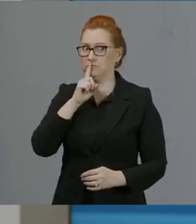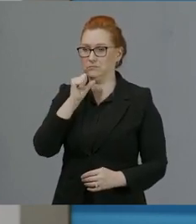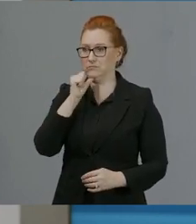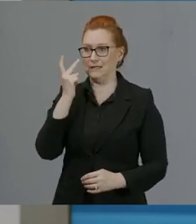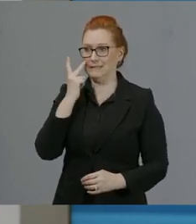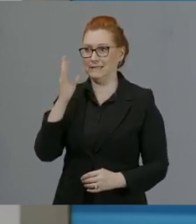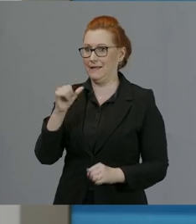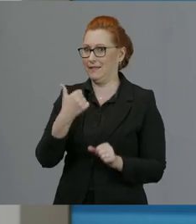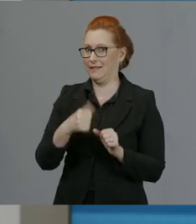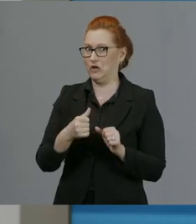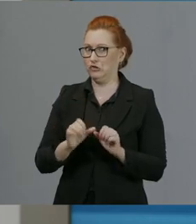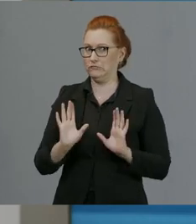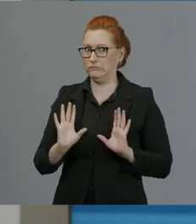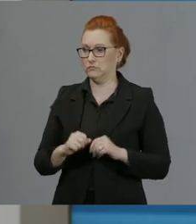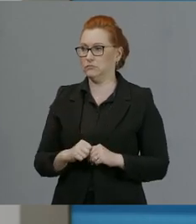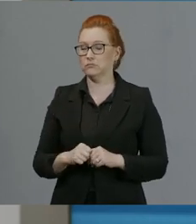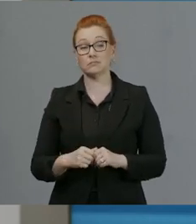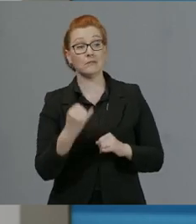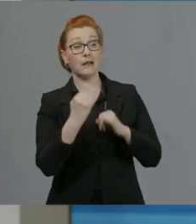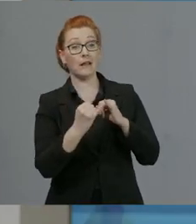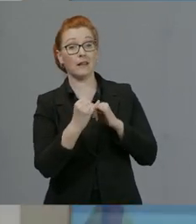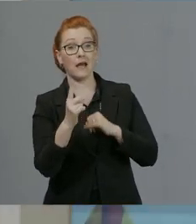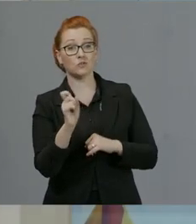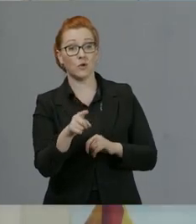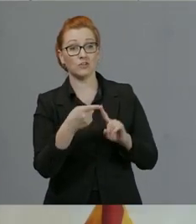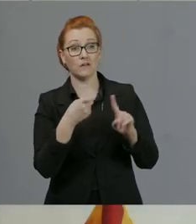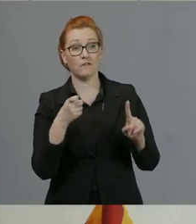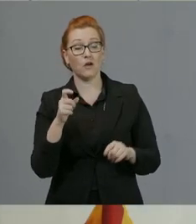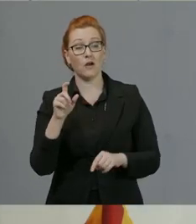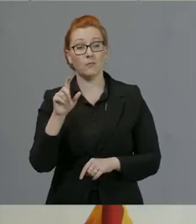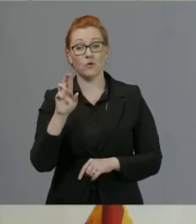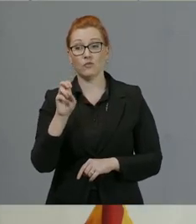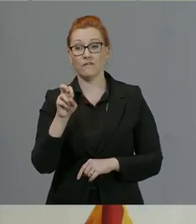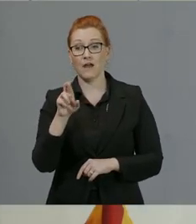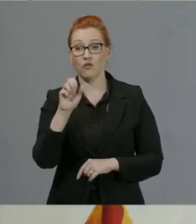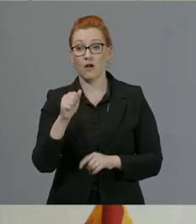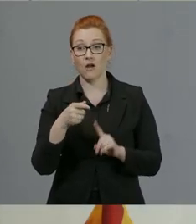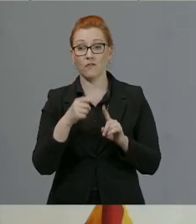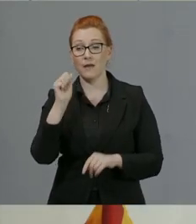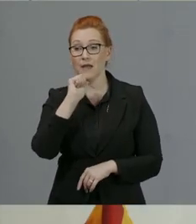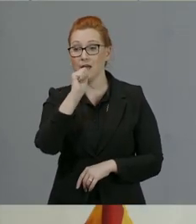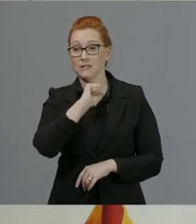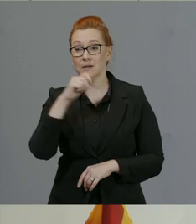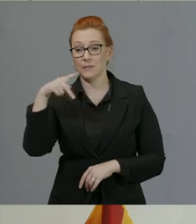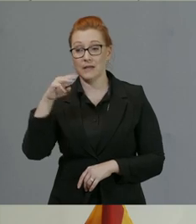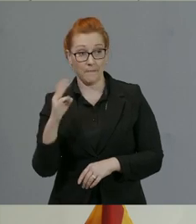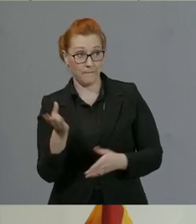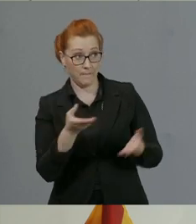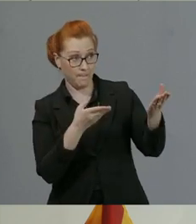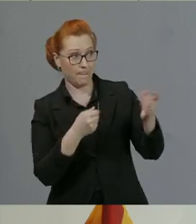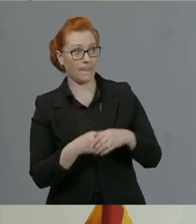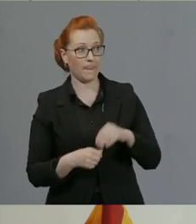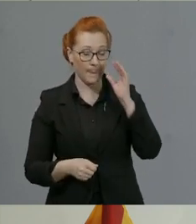letter, though. One more question, last question from Lorraine Rivera from AZPM on Zoom. Lorraine, go